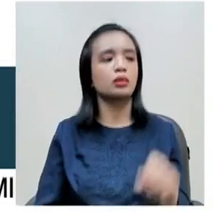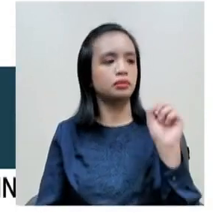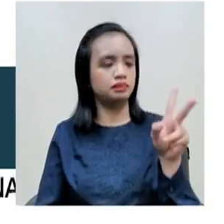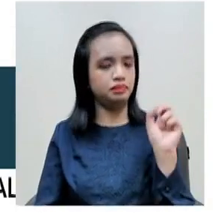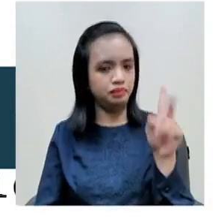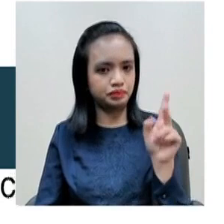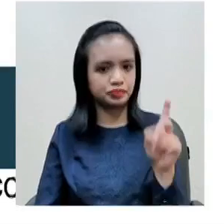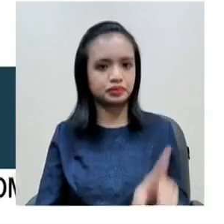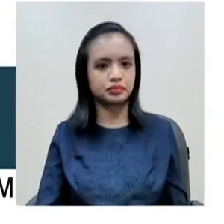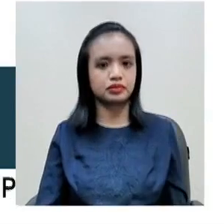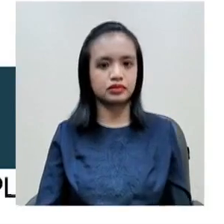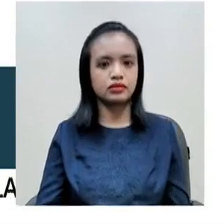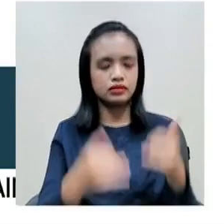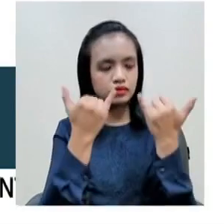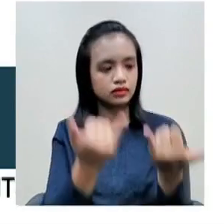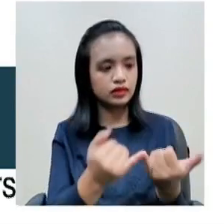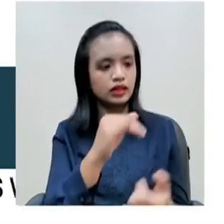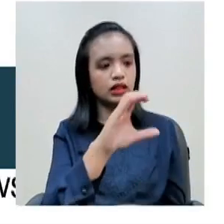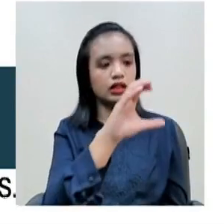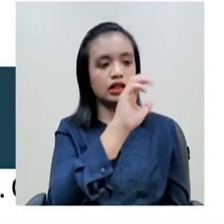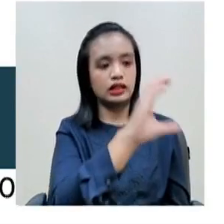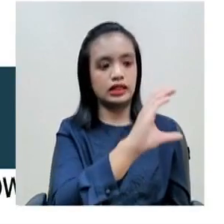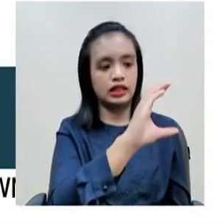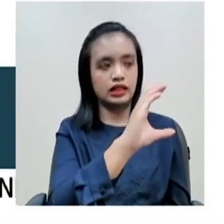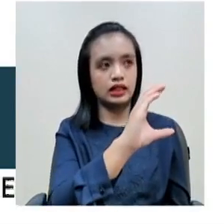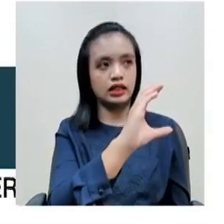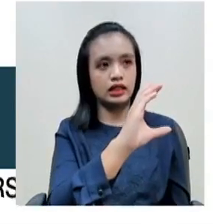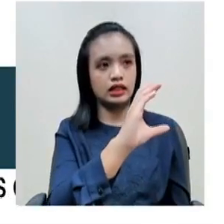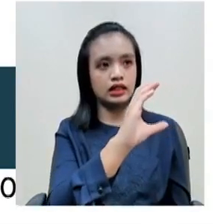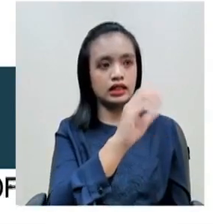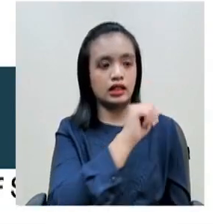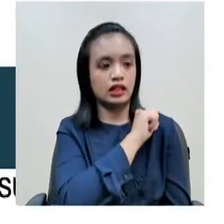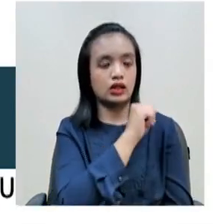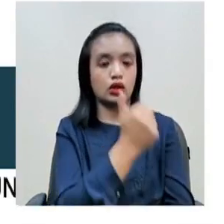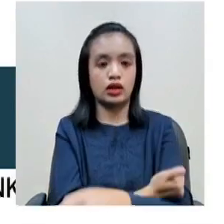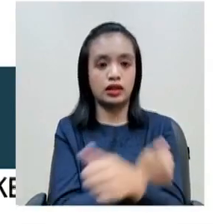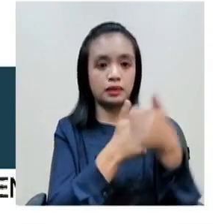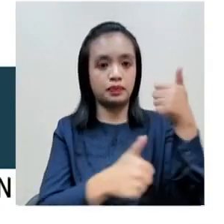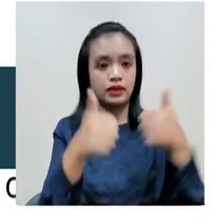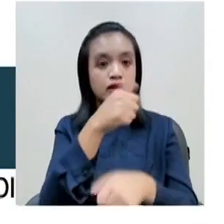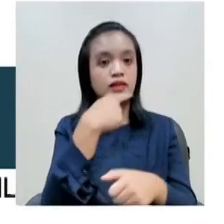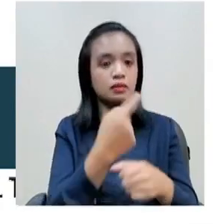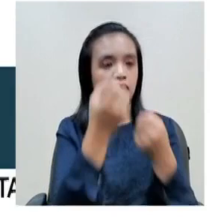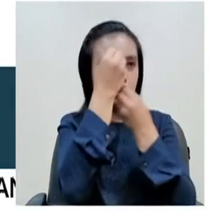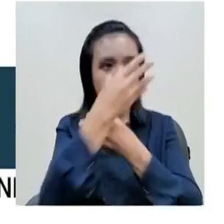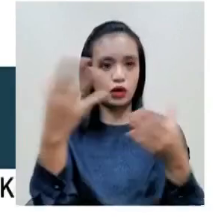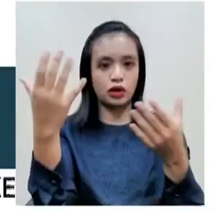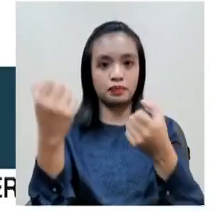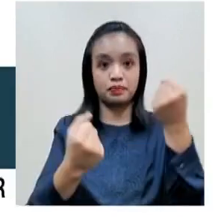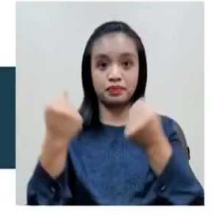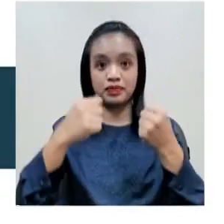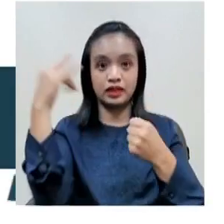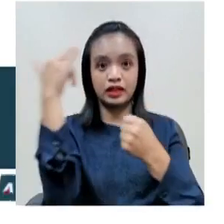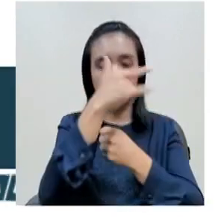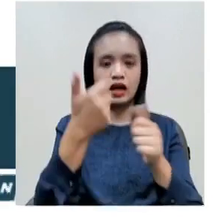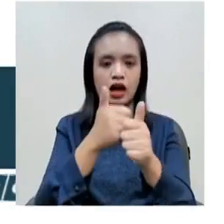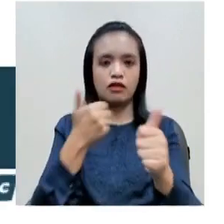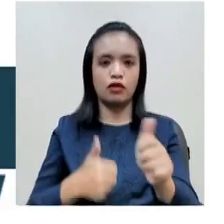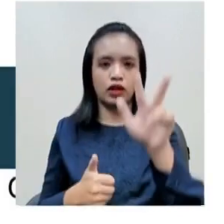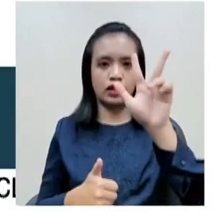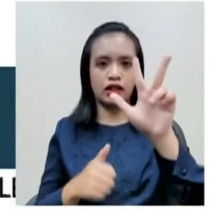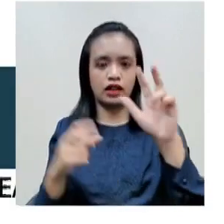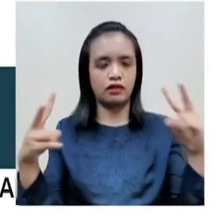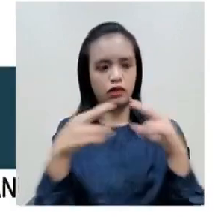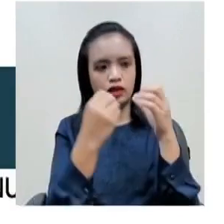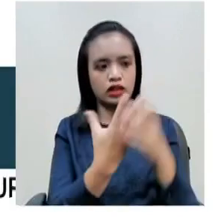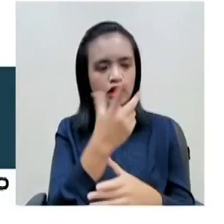Civil Aviation Authority of the Philippines has already issued an advice to pilots to avoid all three volcanoes today. What can you tell us